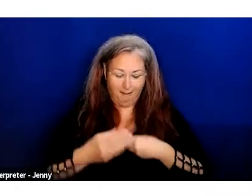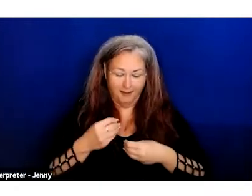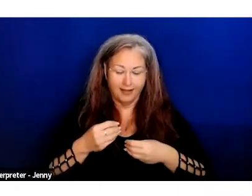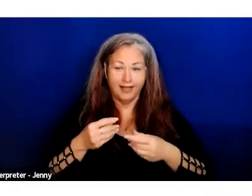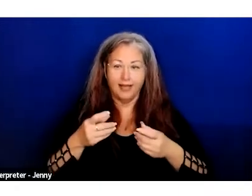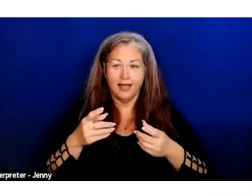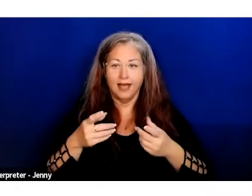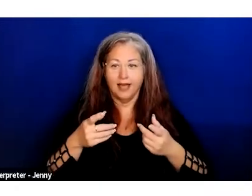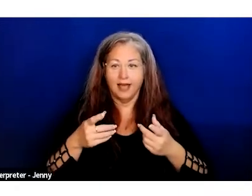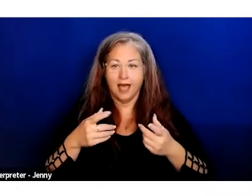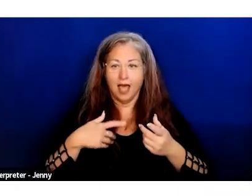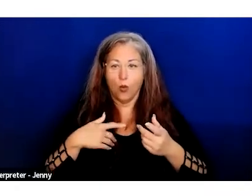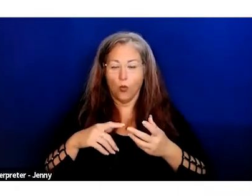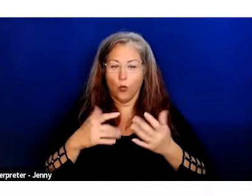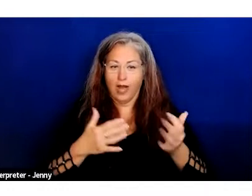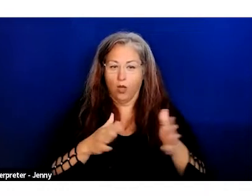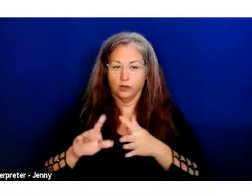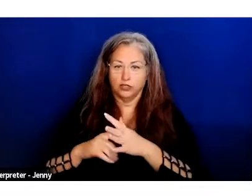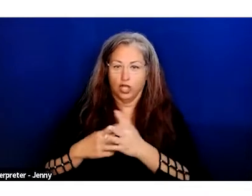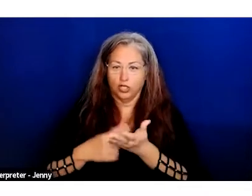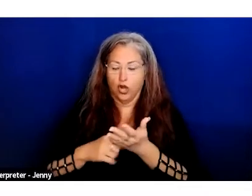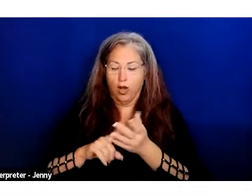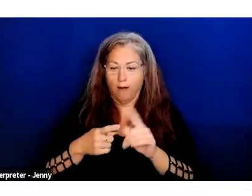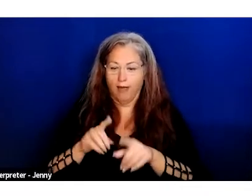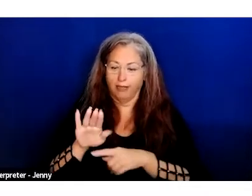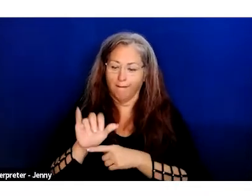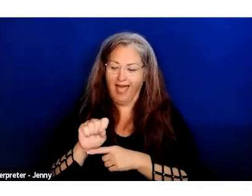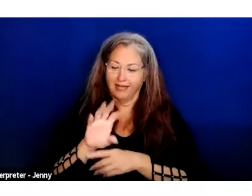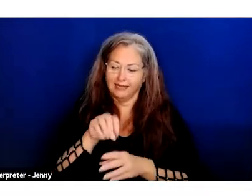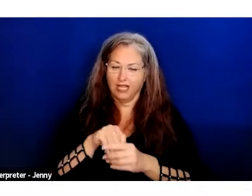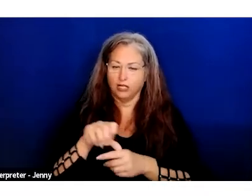I start diving into the bias in social media.